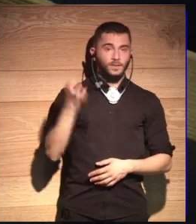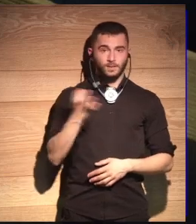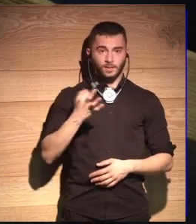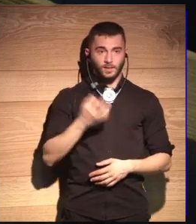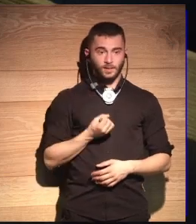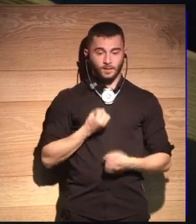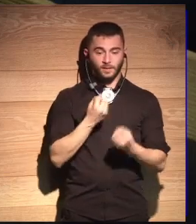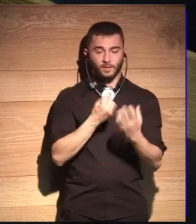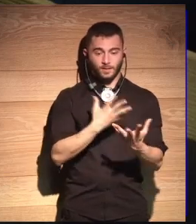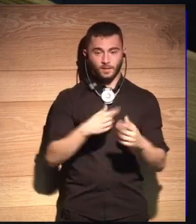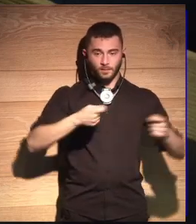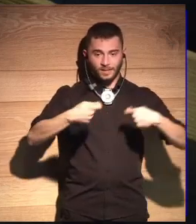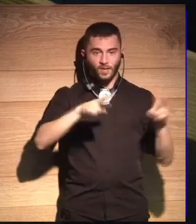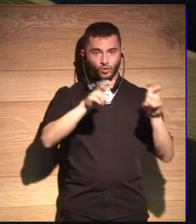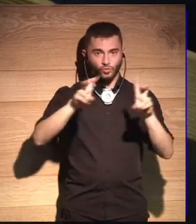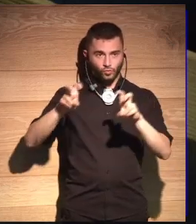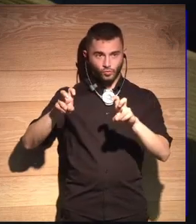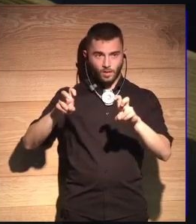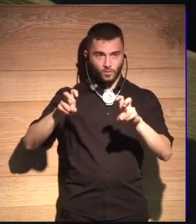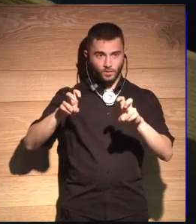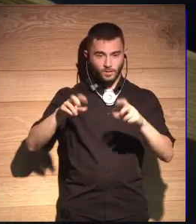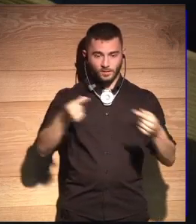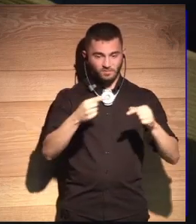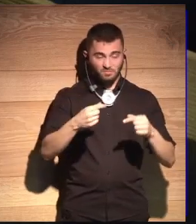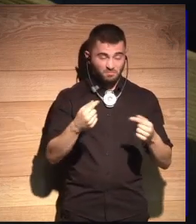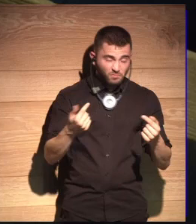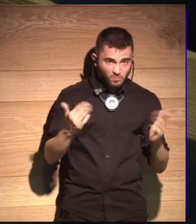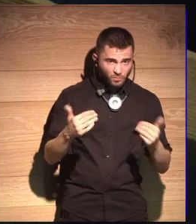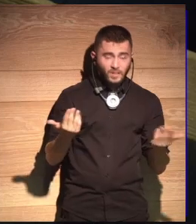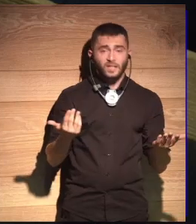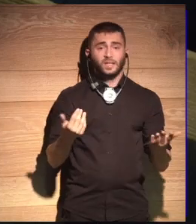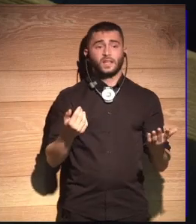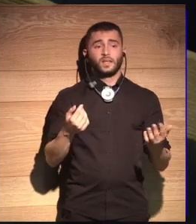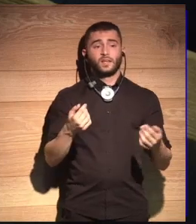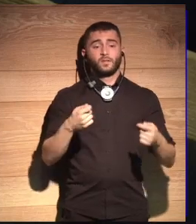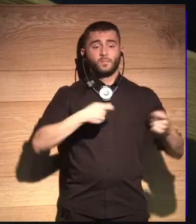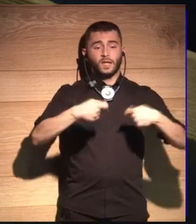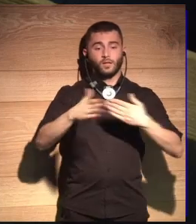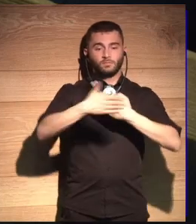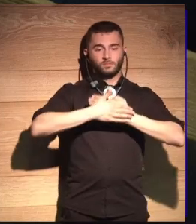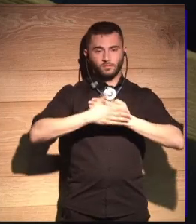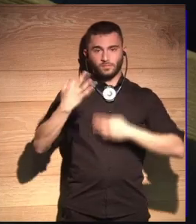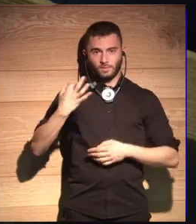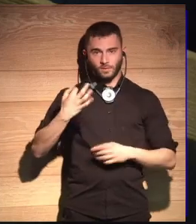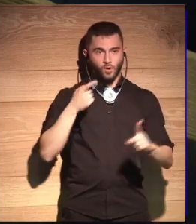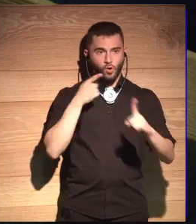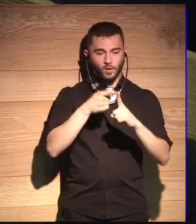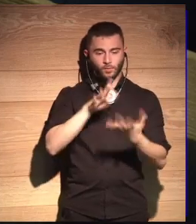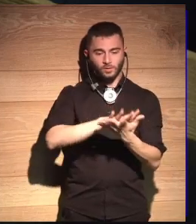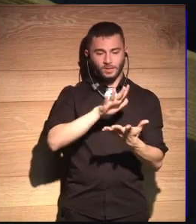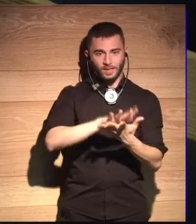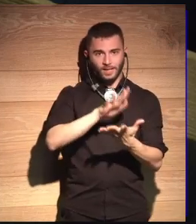what we see is that it is a new market that is bombarding that, and we don't